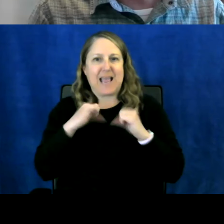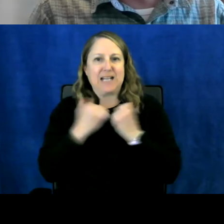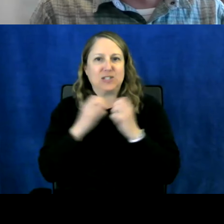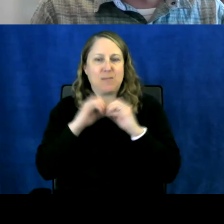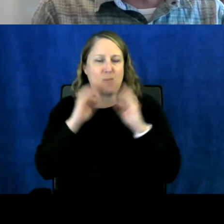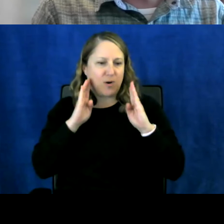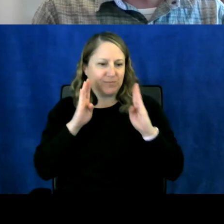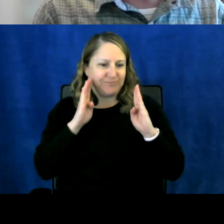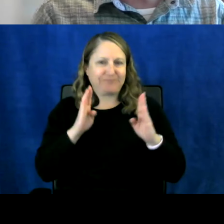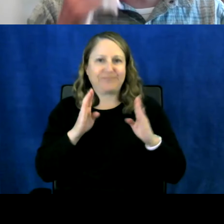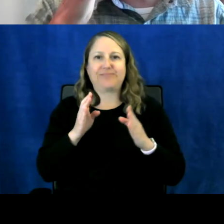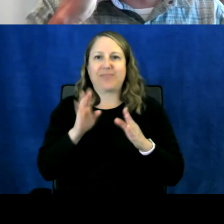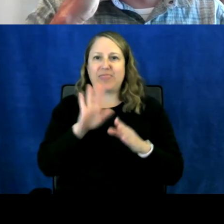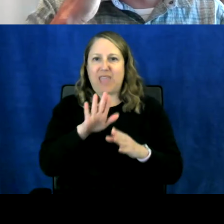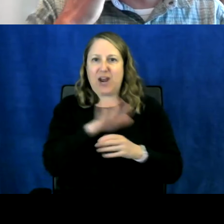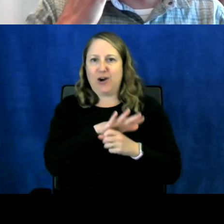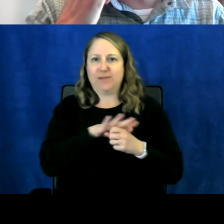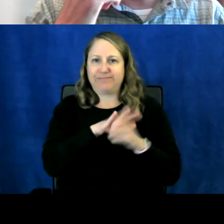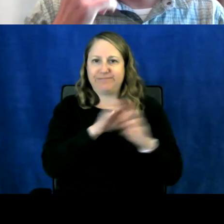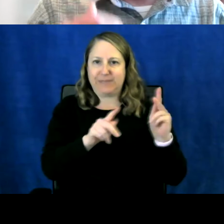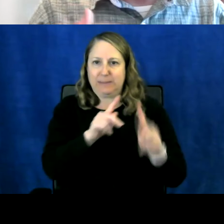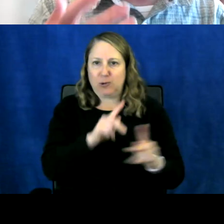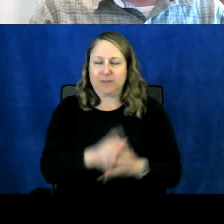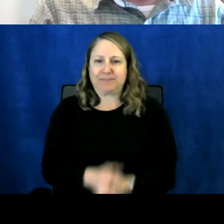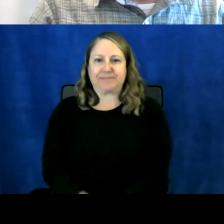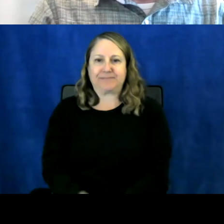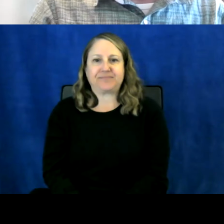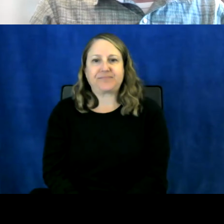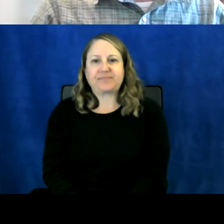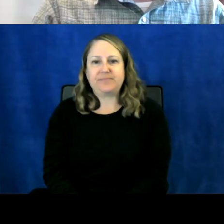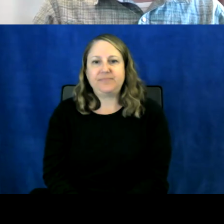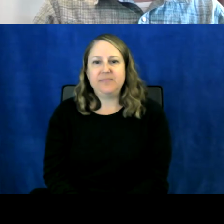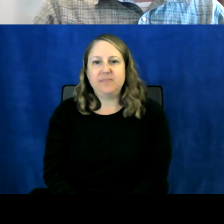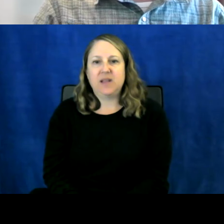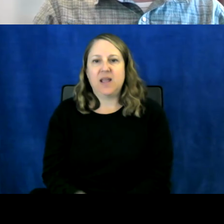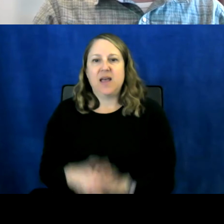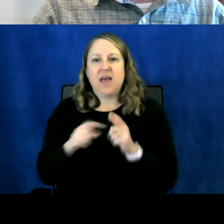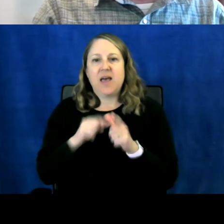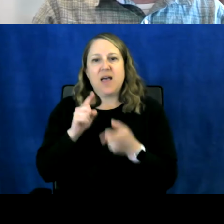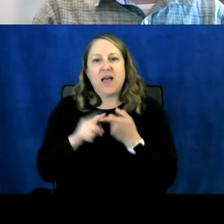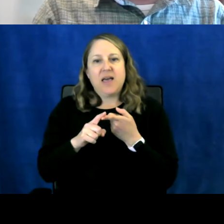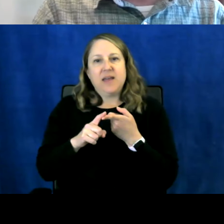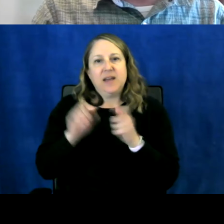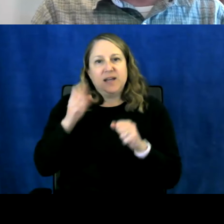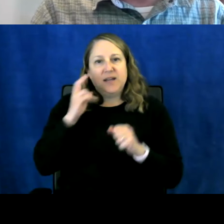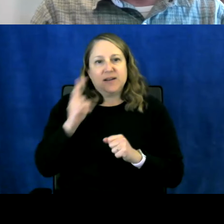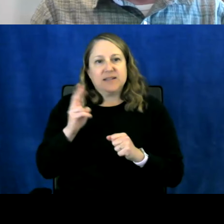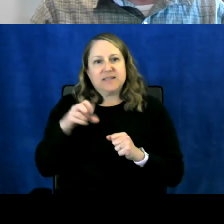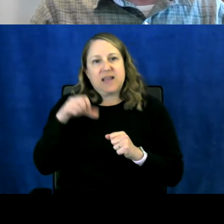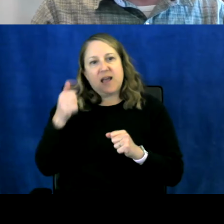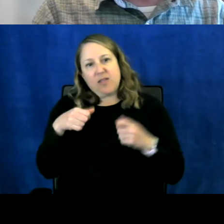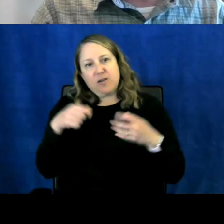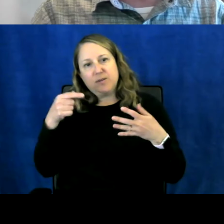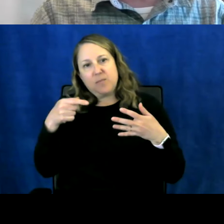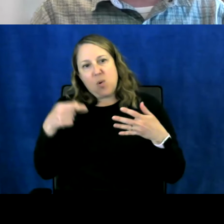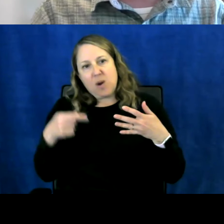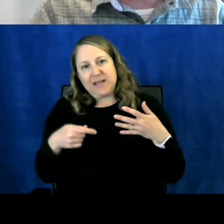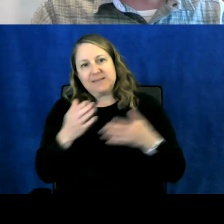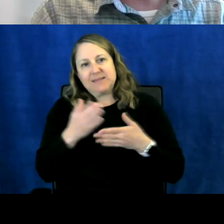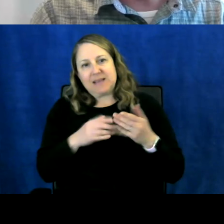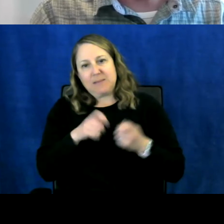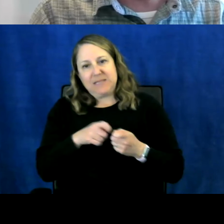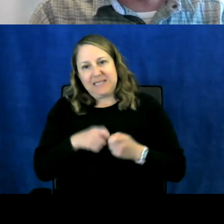the constituency that needs this type of service. And then you can see in bullets further below some details.